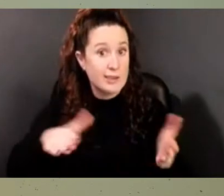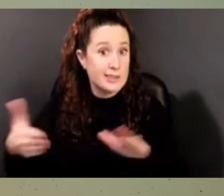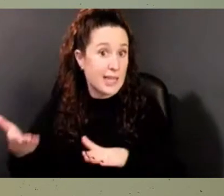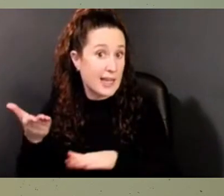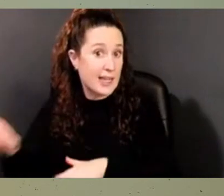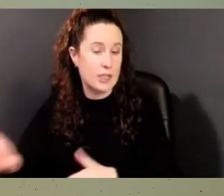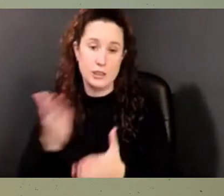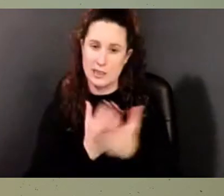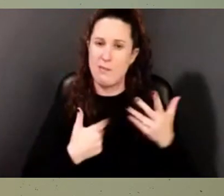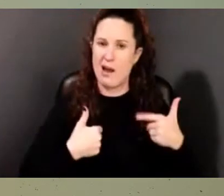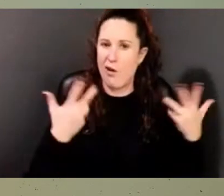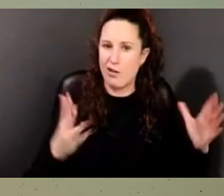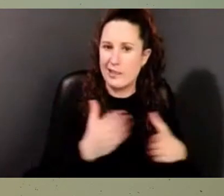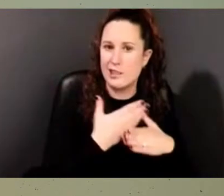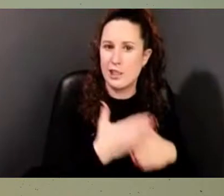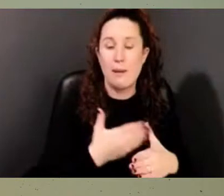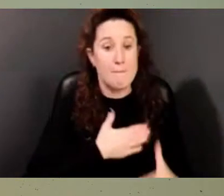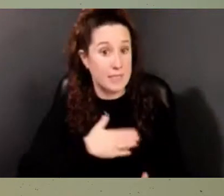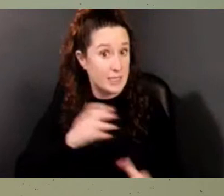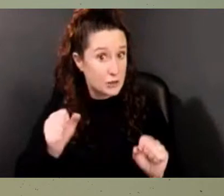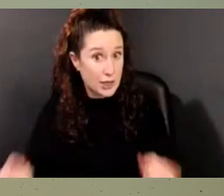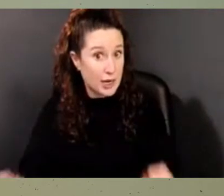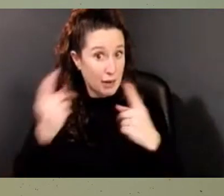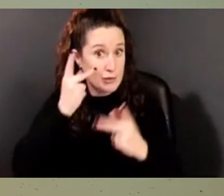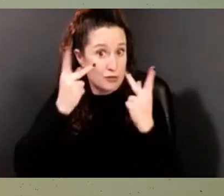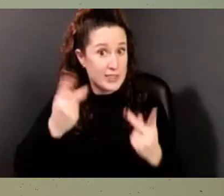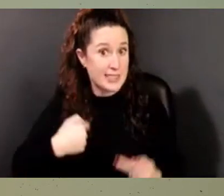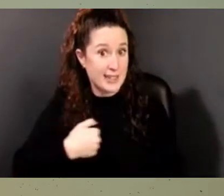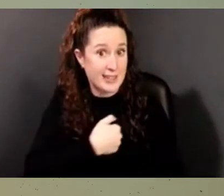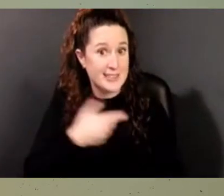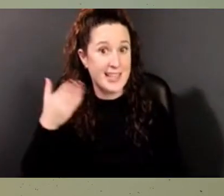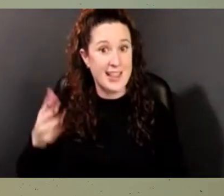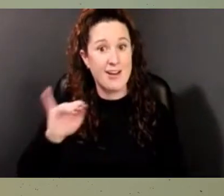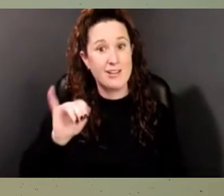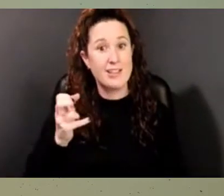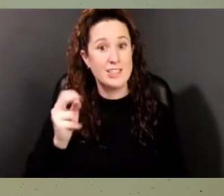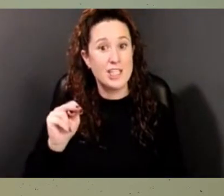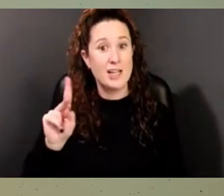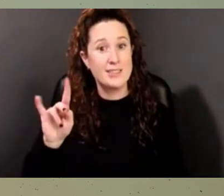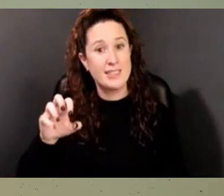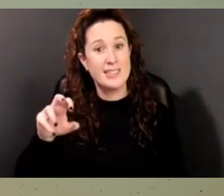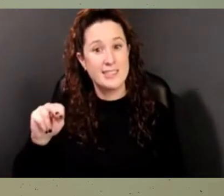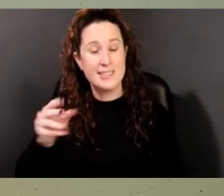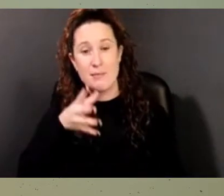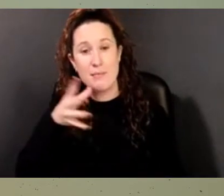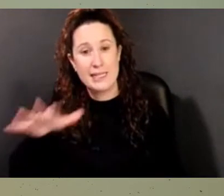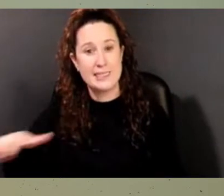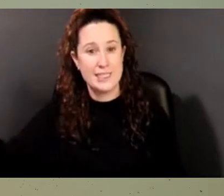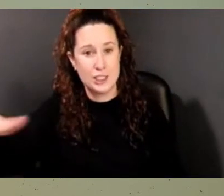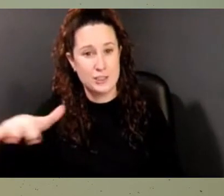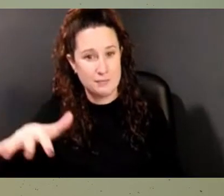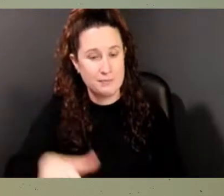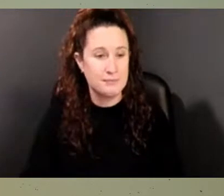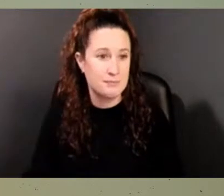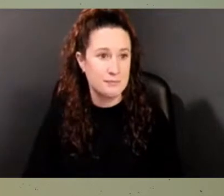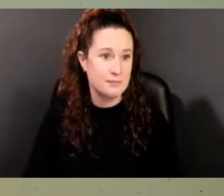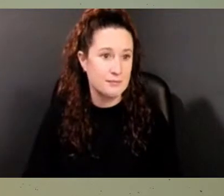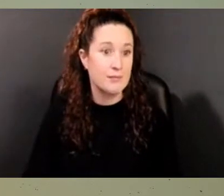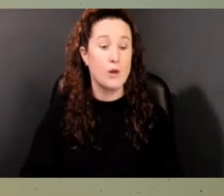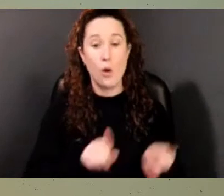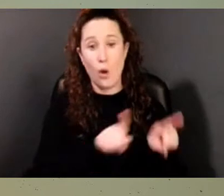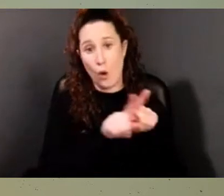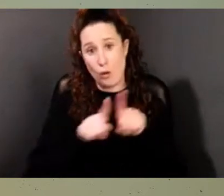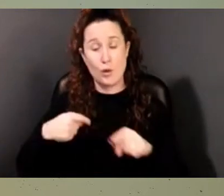you, please come and visit us at the John Dickinson Plantation. Next slide. We are also sharing our